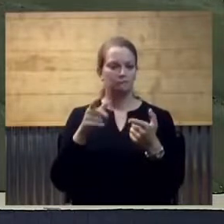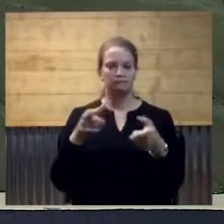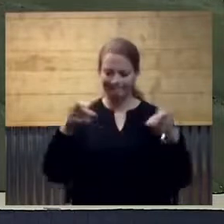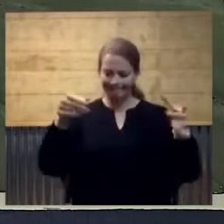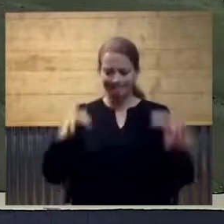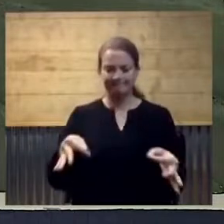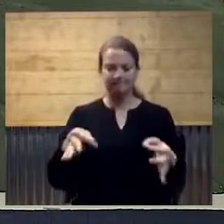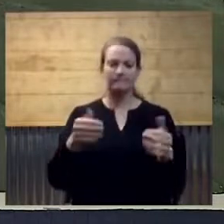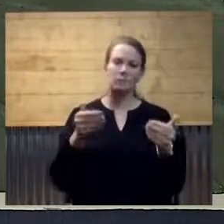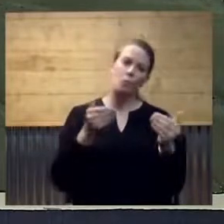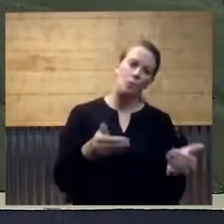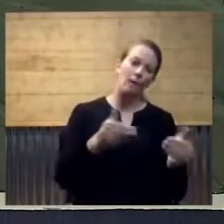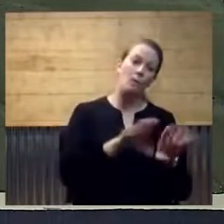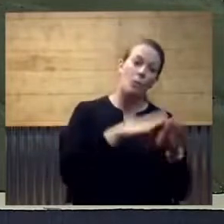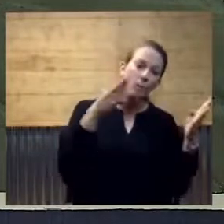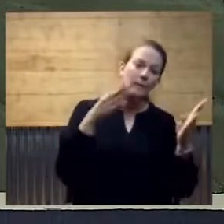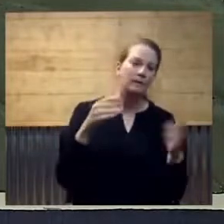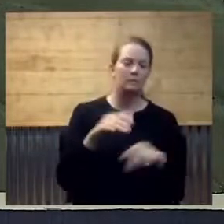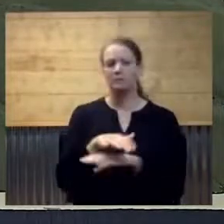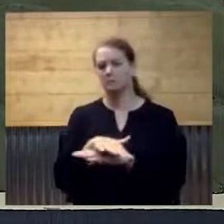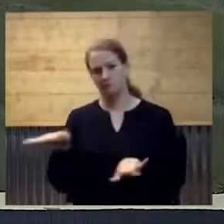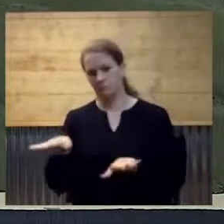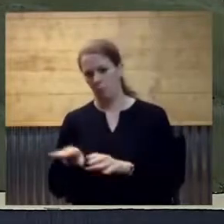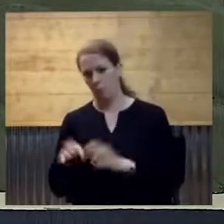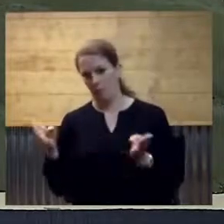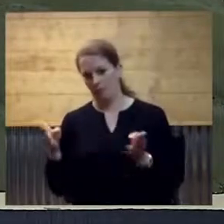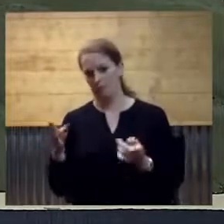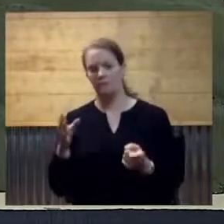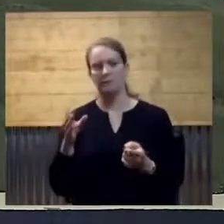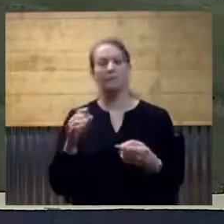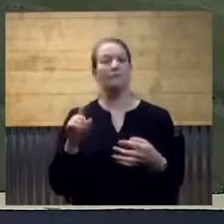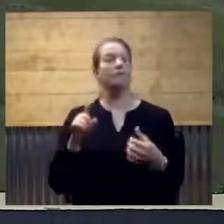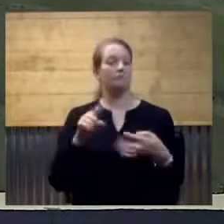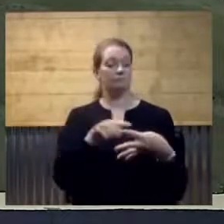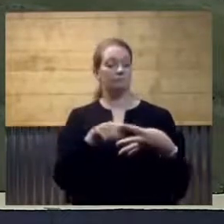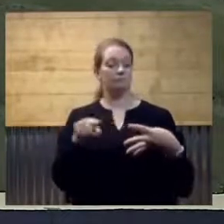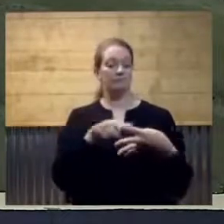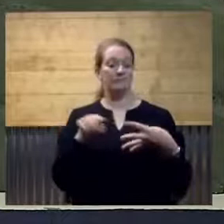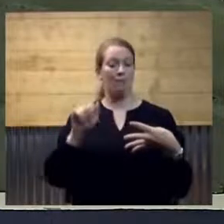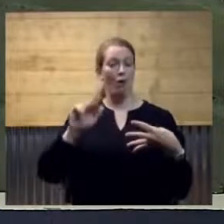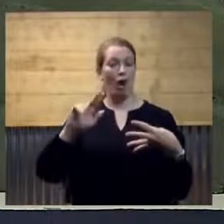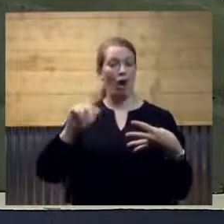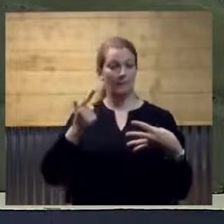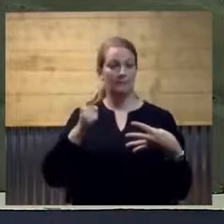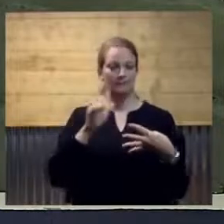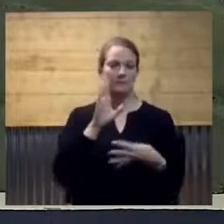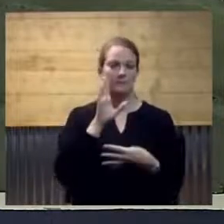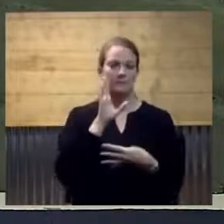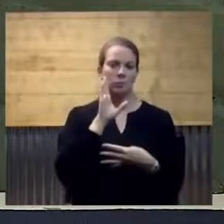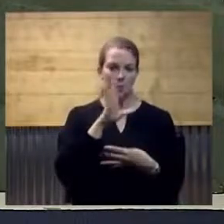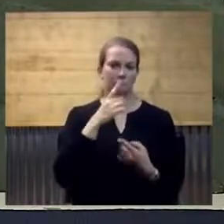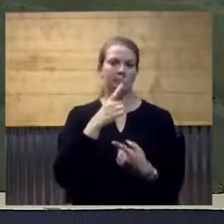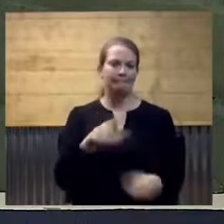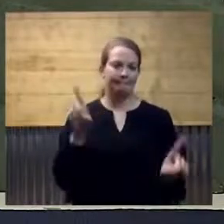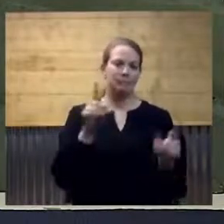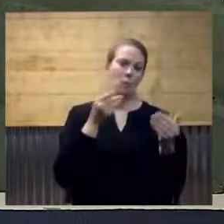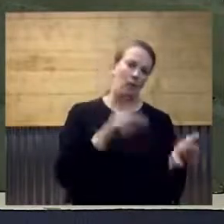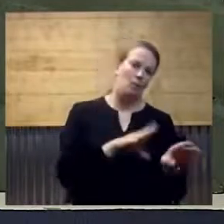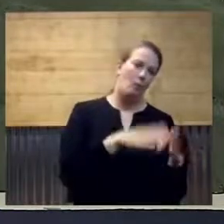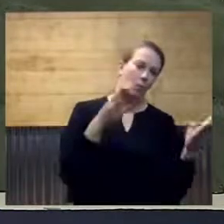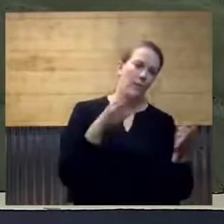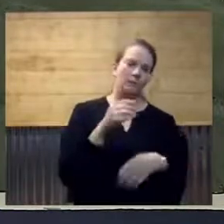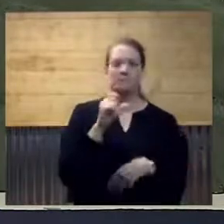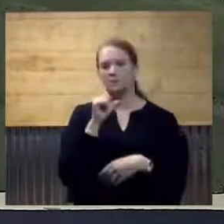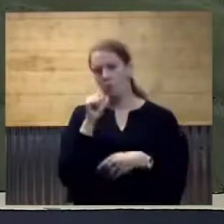school district will reopen, and that will be the first week of August. Your follow-up question should